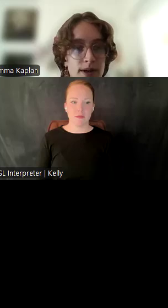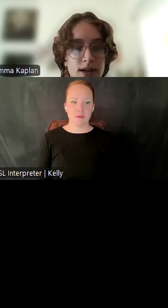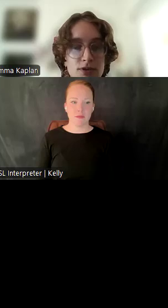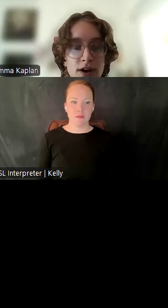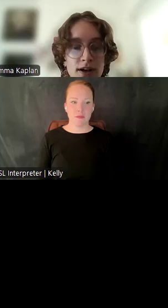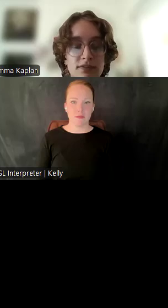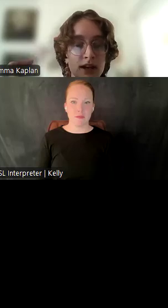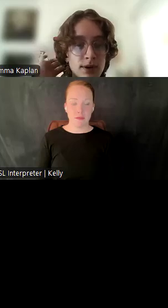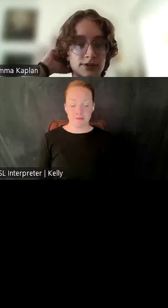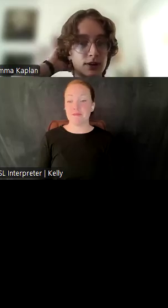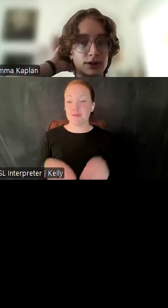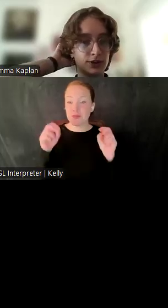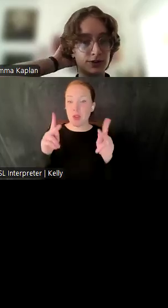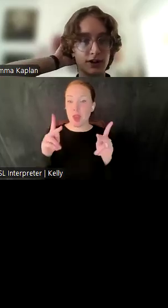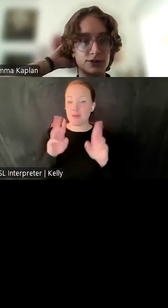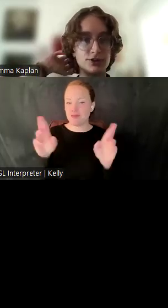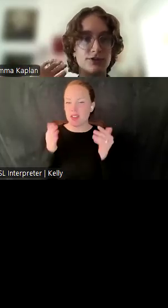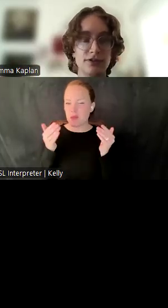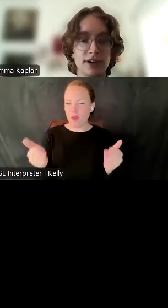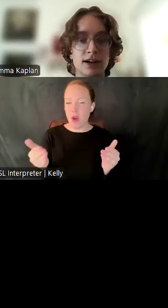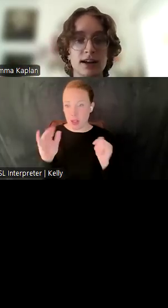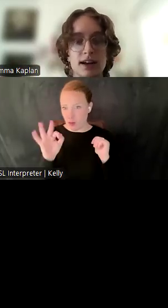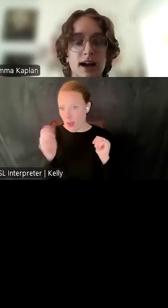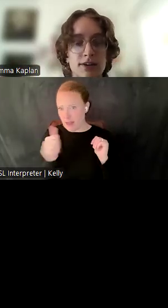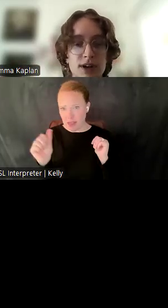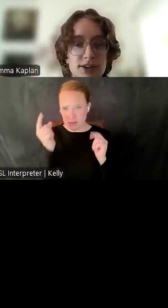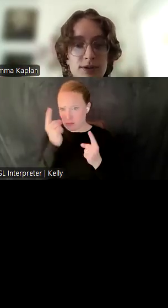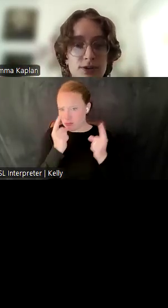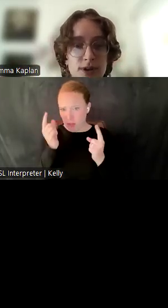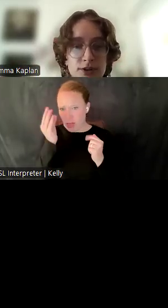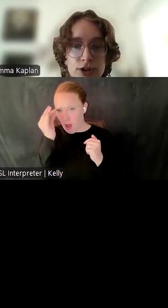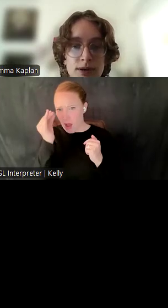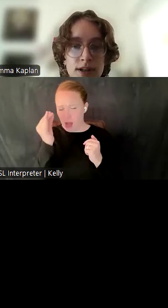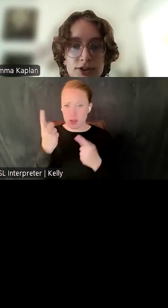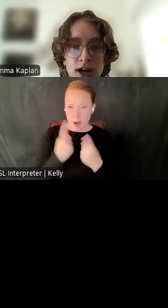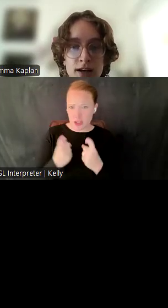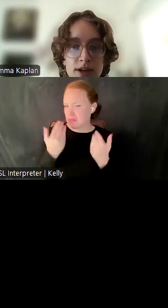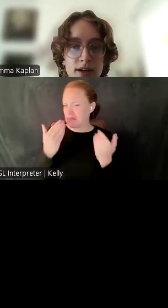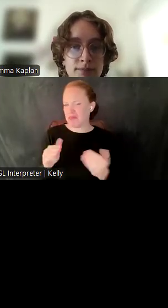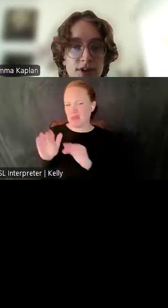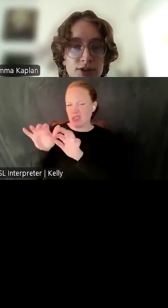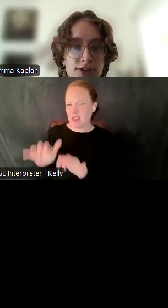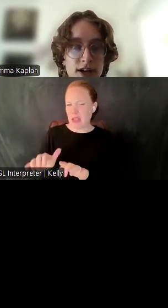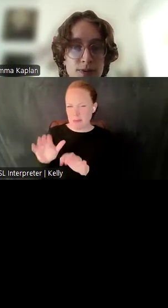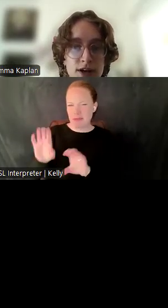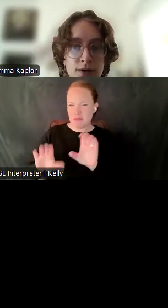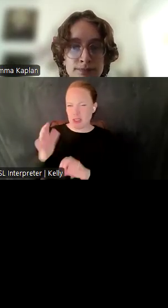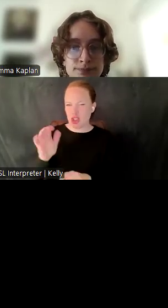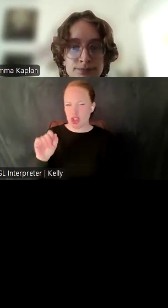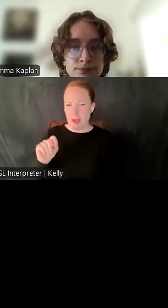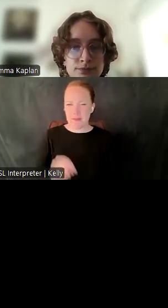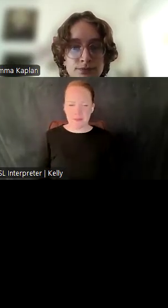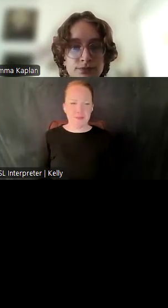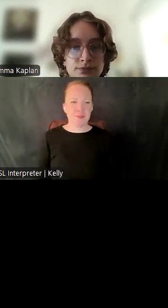Okay, well, we can move on, and if anyone has any questions or thoughts, just feel free to, as you guys have been doing, just drop it in the chat, and we can address it as we